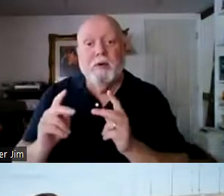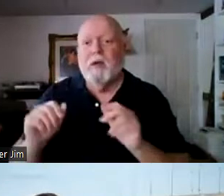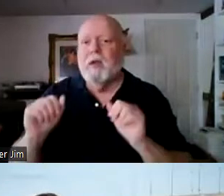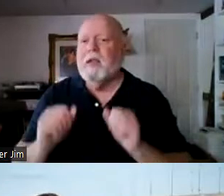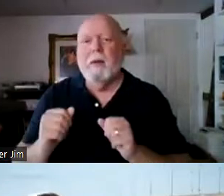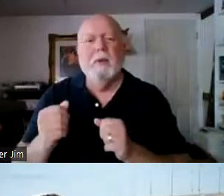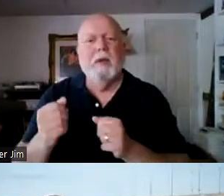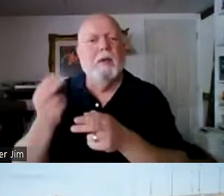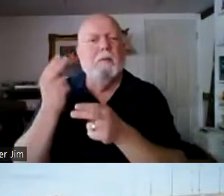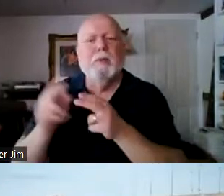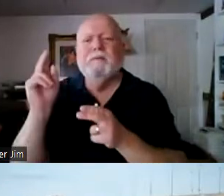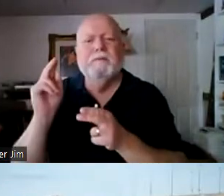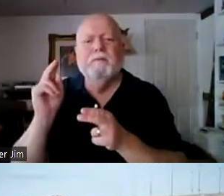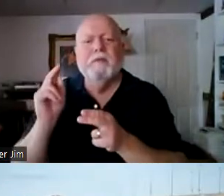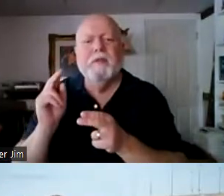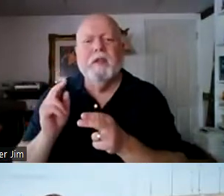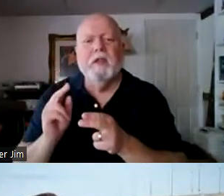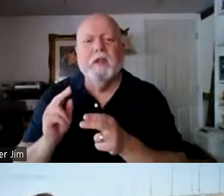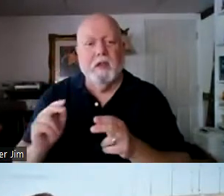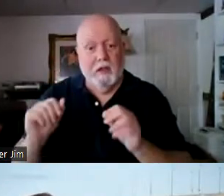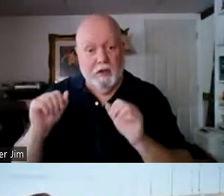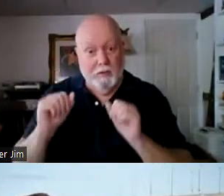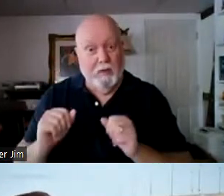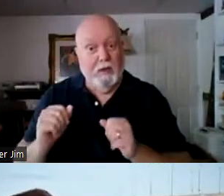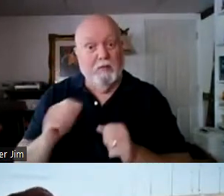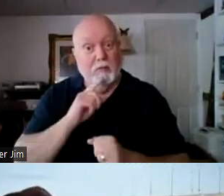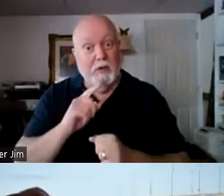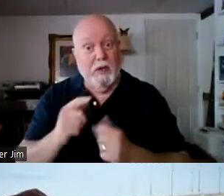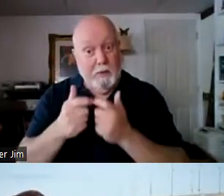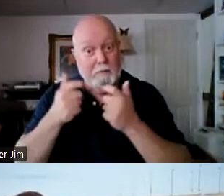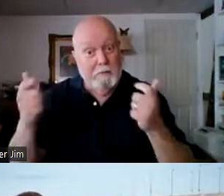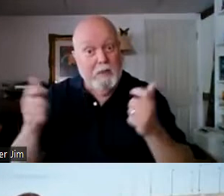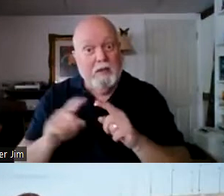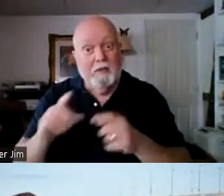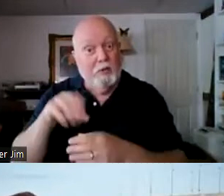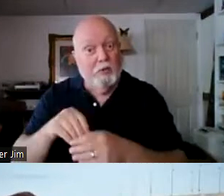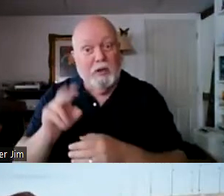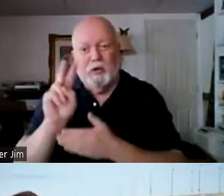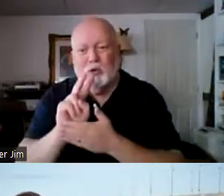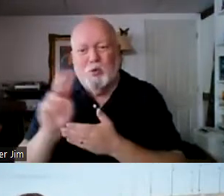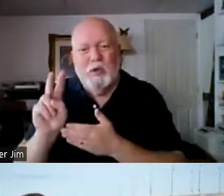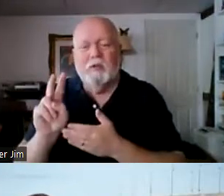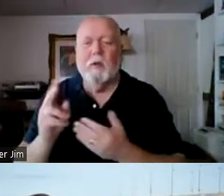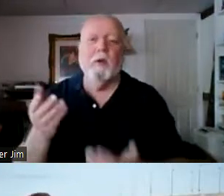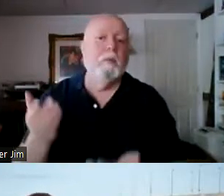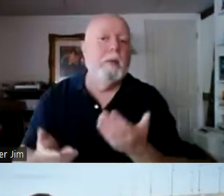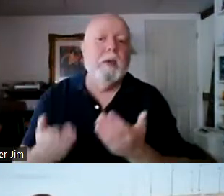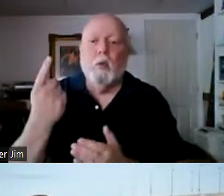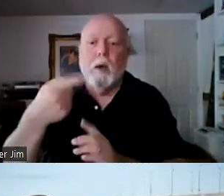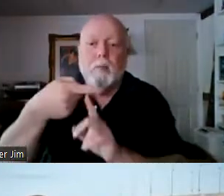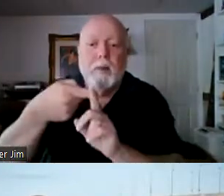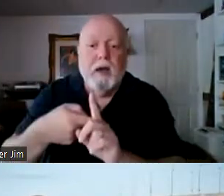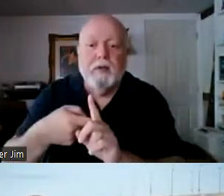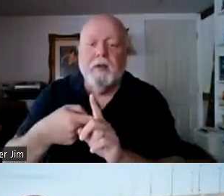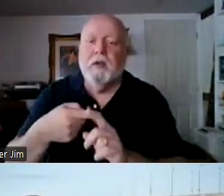be there can be significant differences in 2 weeks. It can be a month. But for some people, it